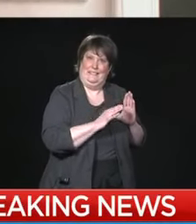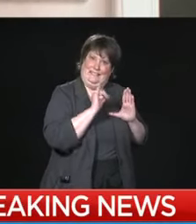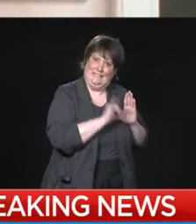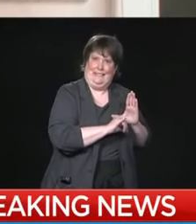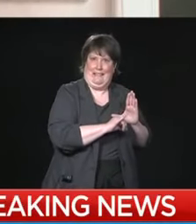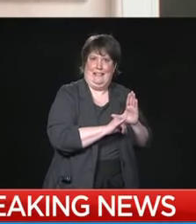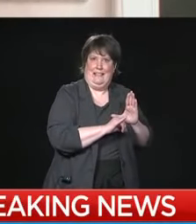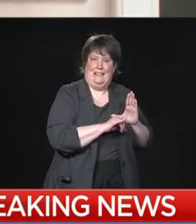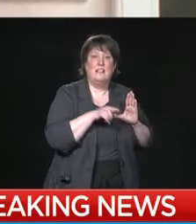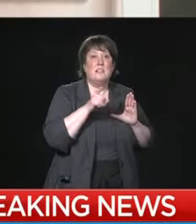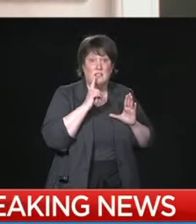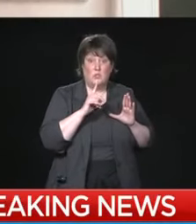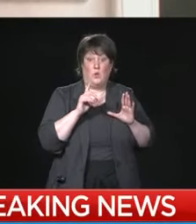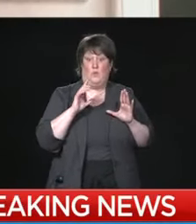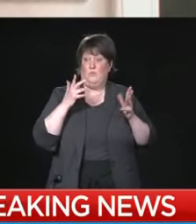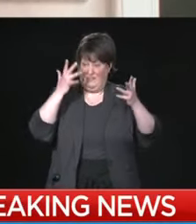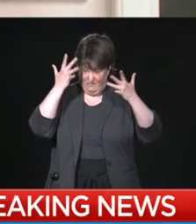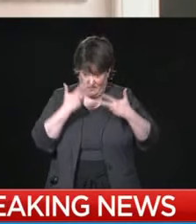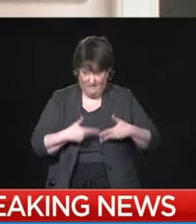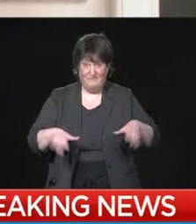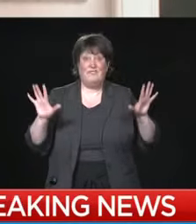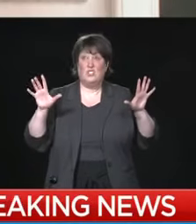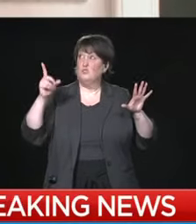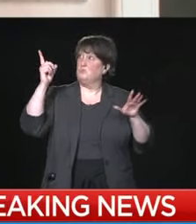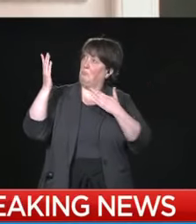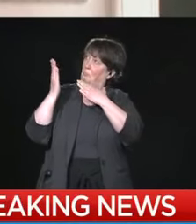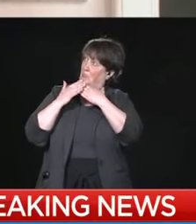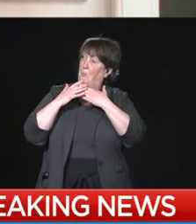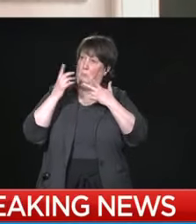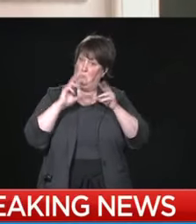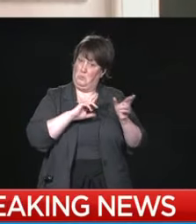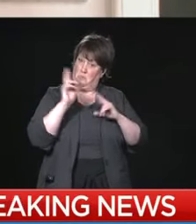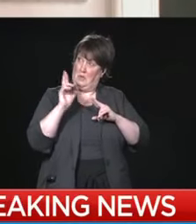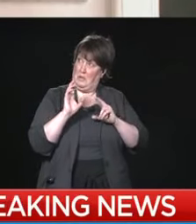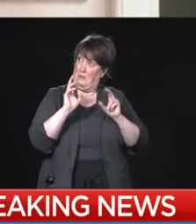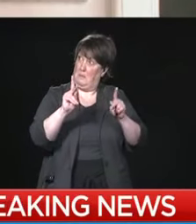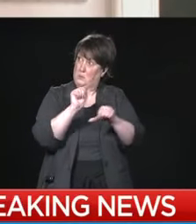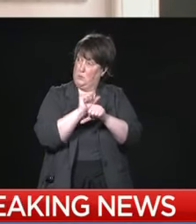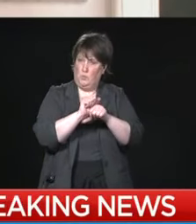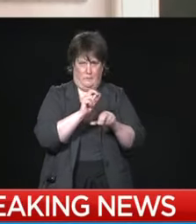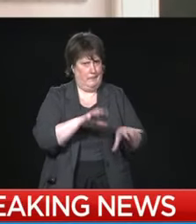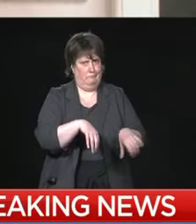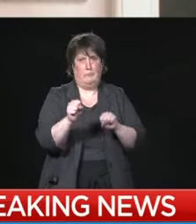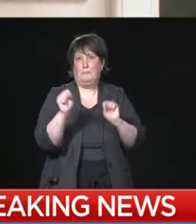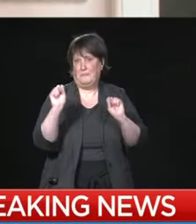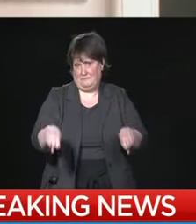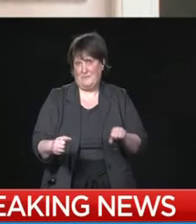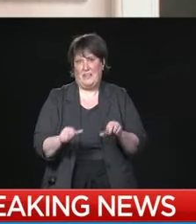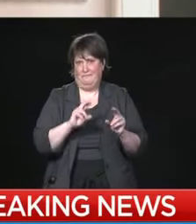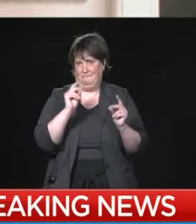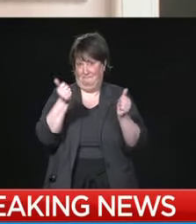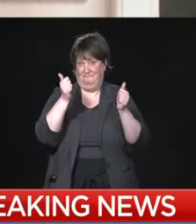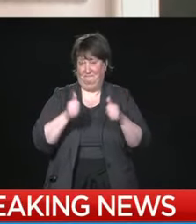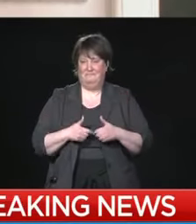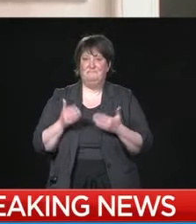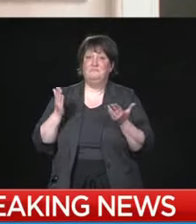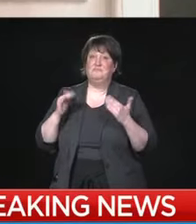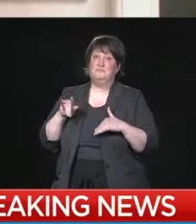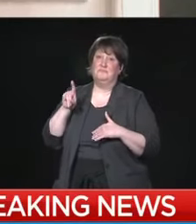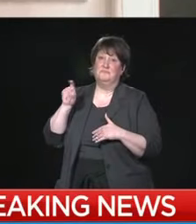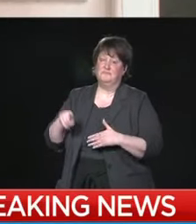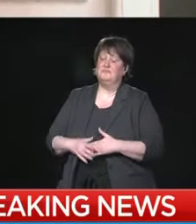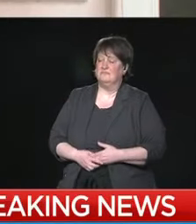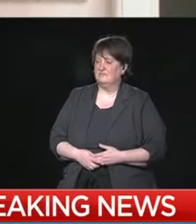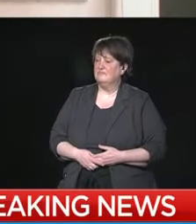ensure that we do bounce back strongly from this once we're through this period. Merci. Prochaine question. Next